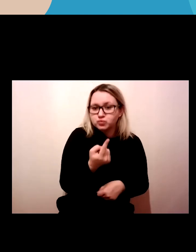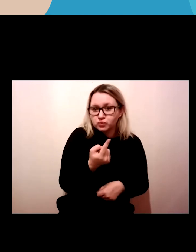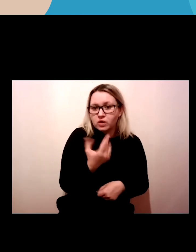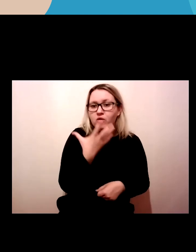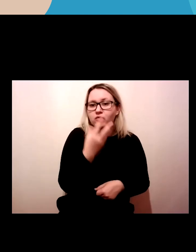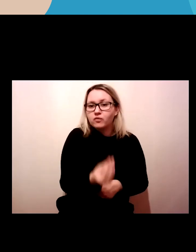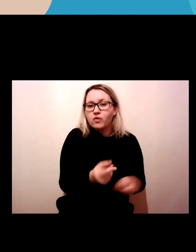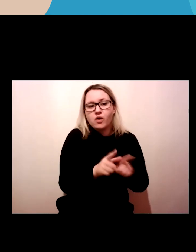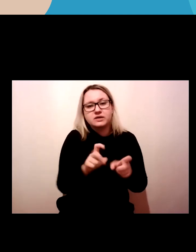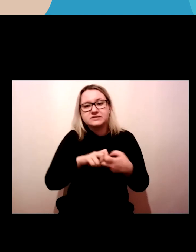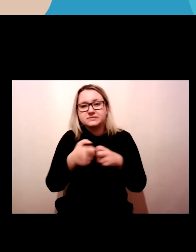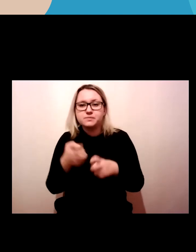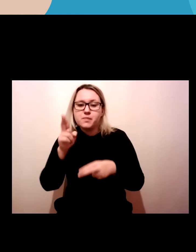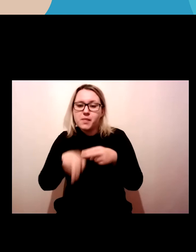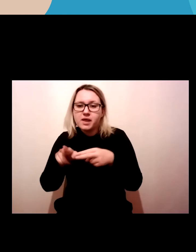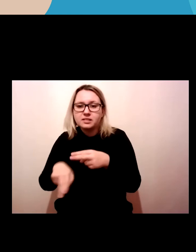Regarding bullying,